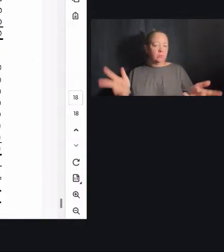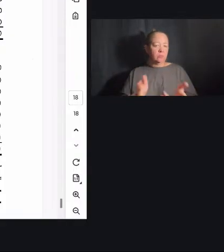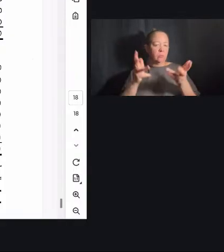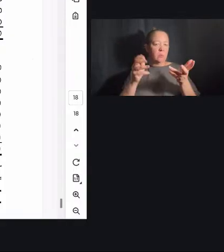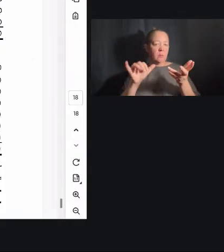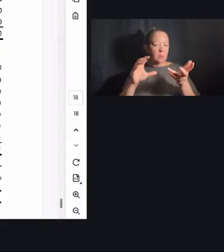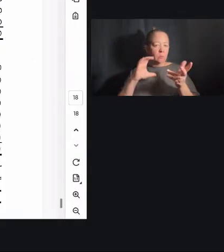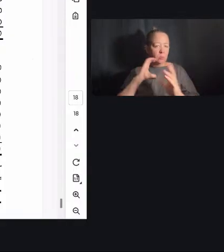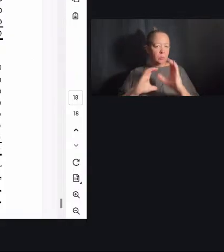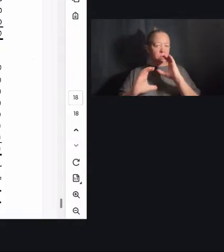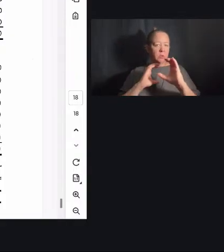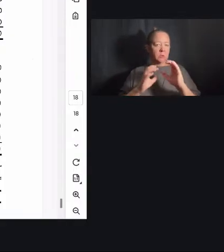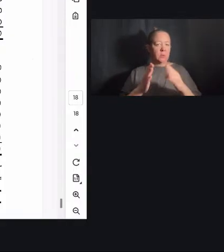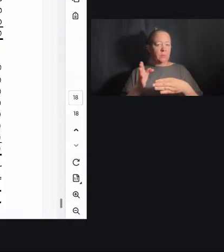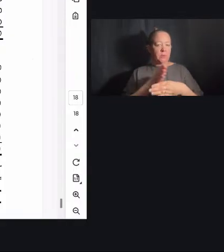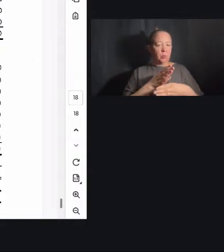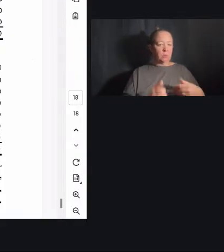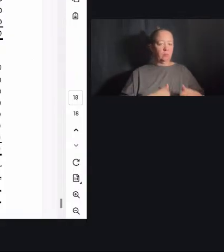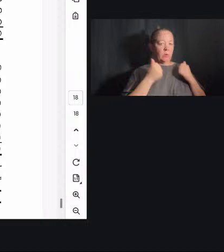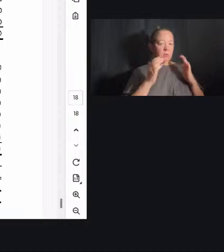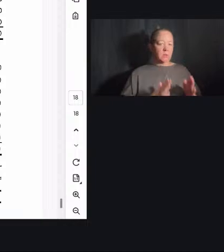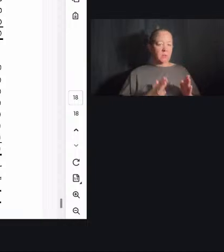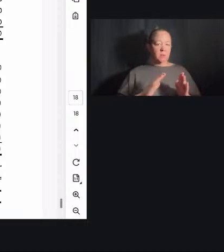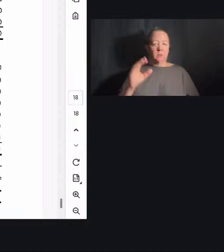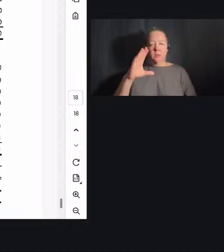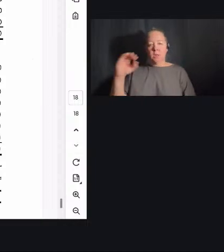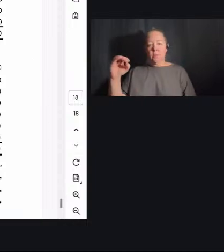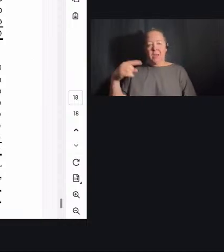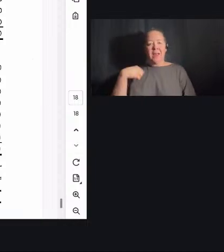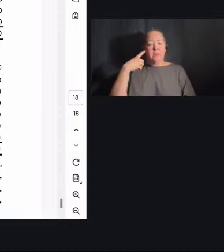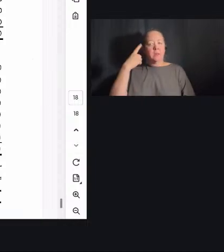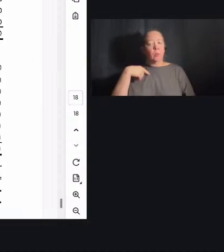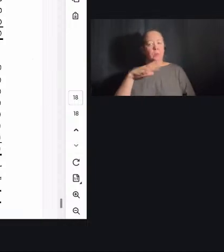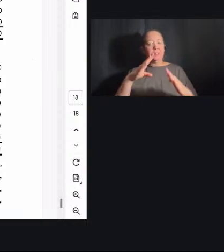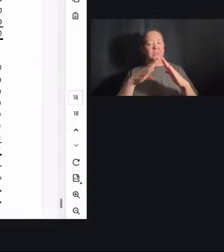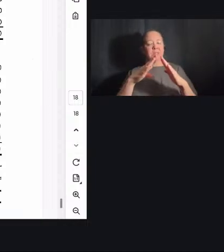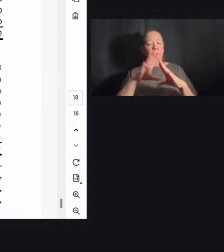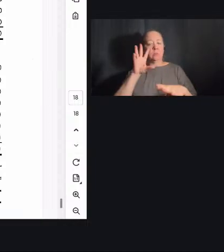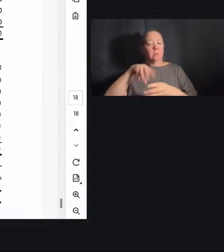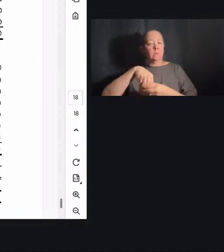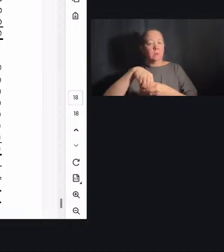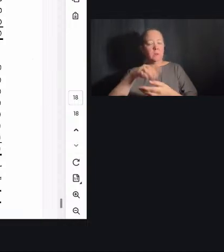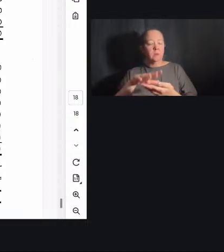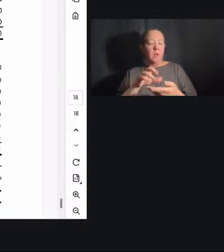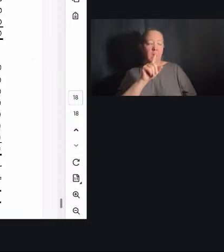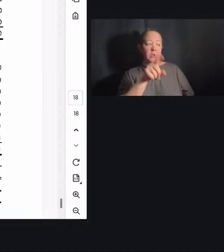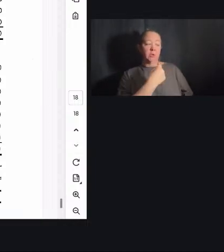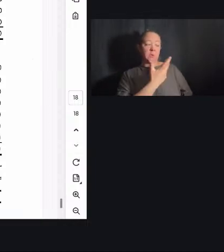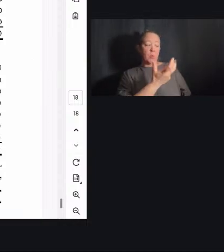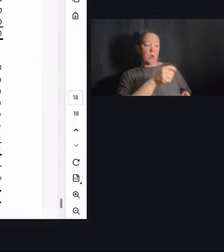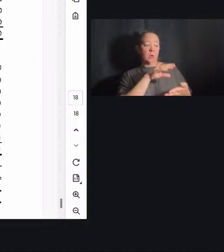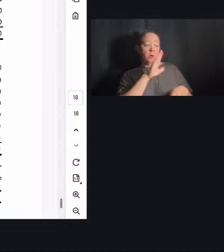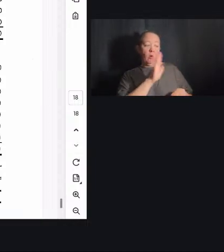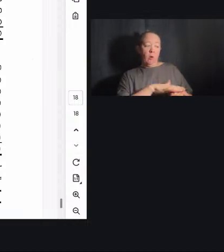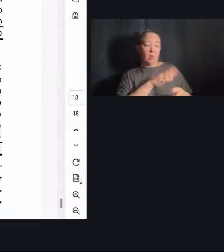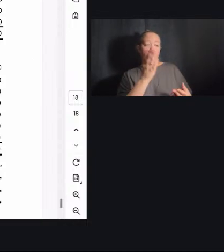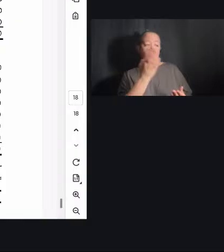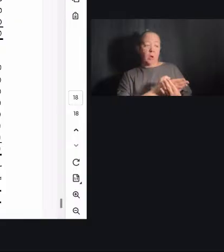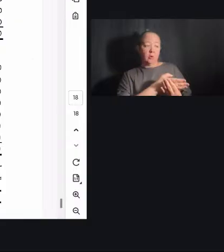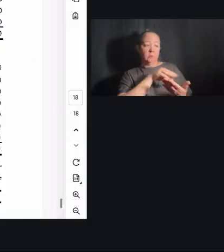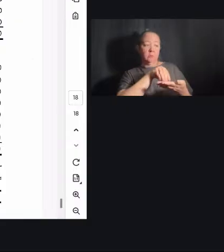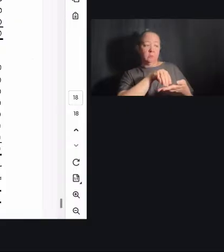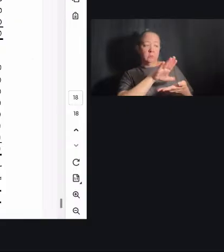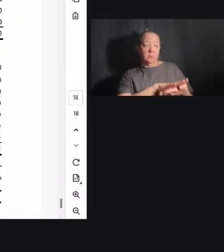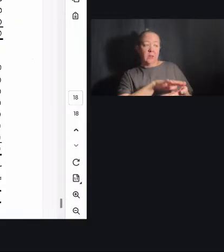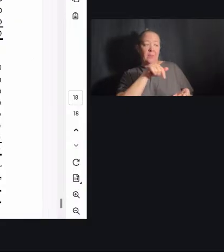happening, which would Okay. probably be, Well, I think I'd want the town involved to some degree. I just want it on the record that this thing